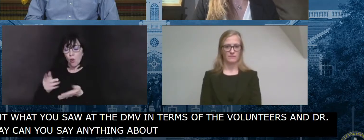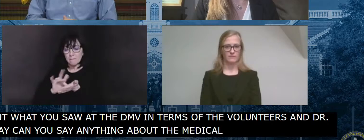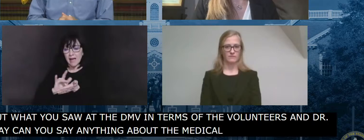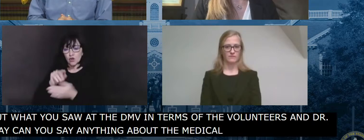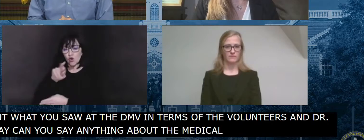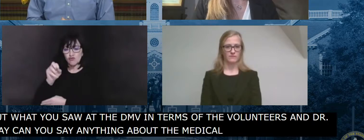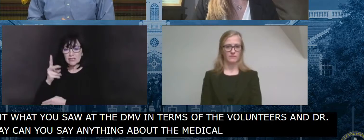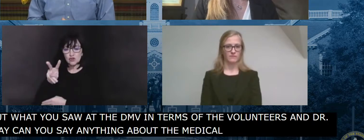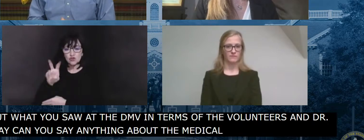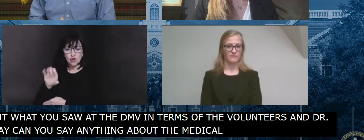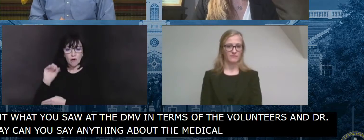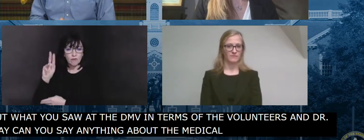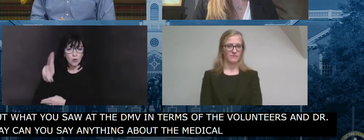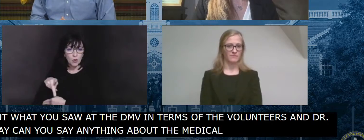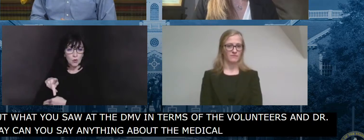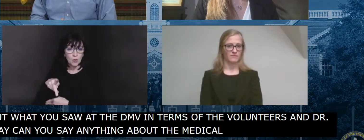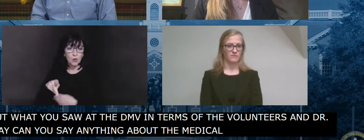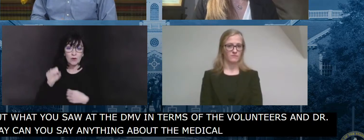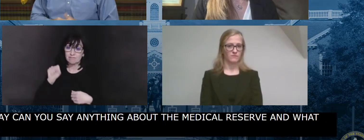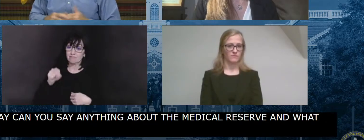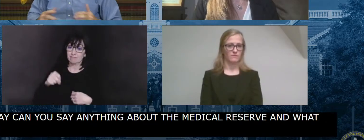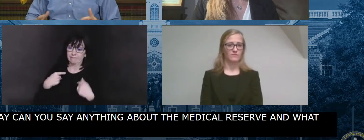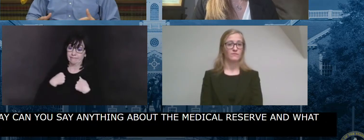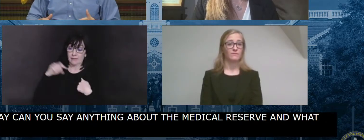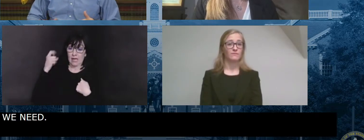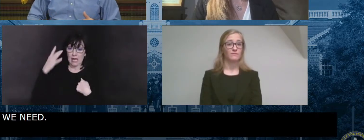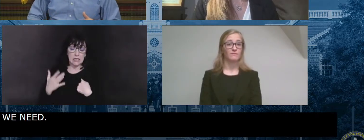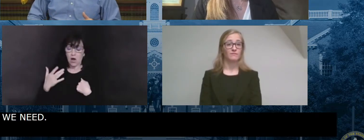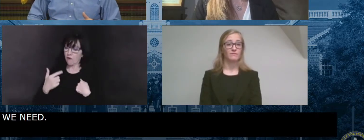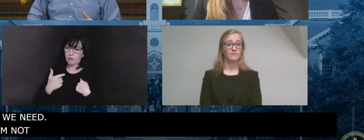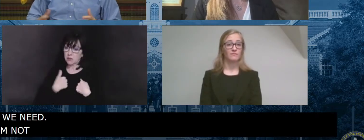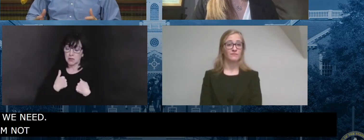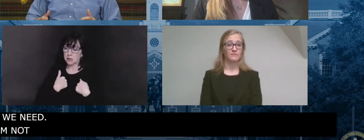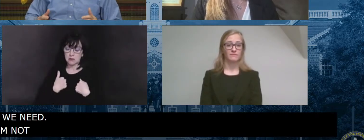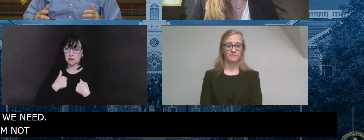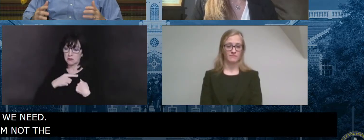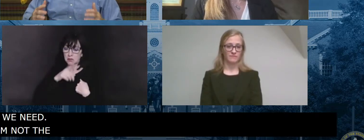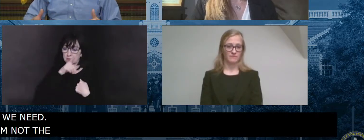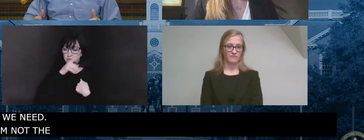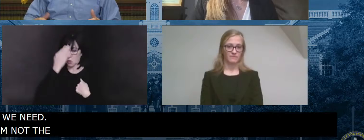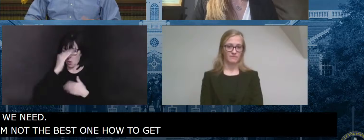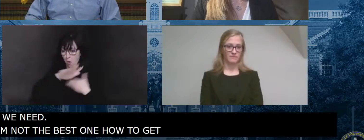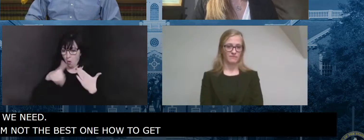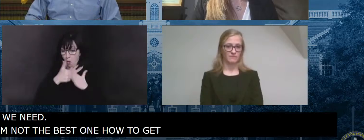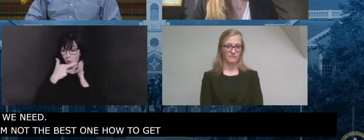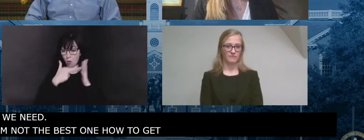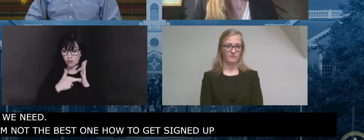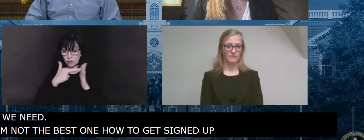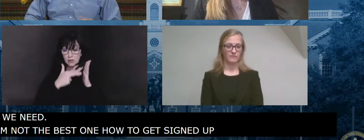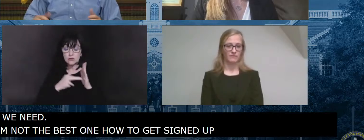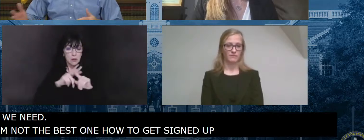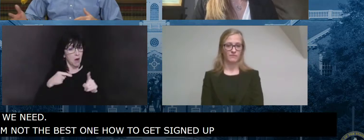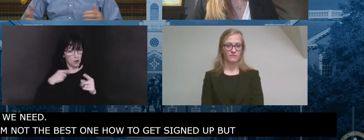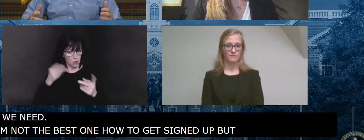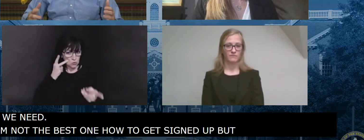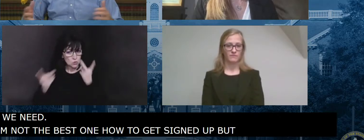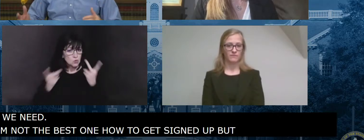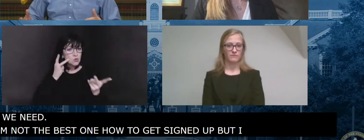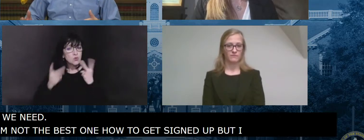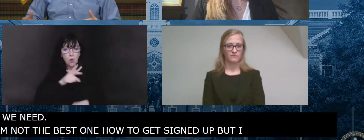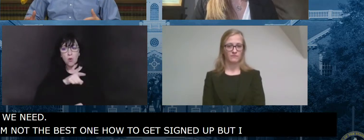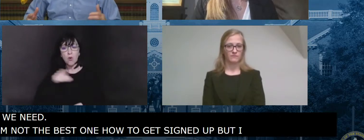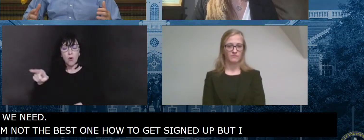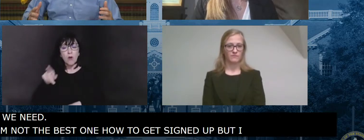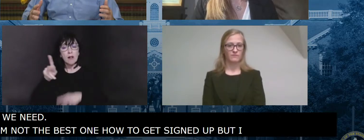Yeah, I'm not the best one to talk about how to get signed up, but I saw volunteers doing incredibly important work, even if it was just working